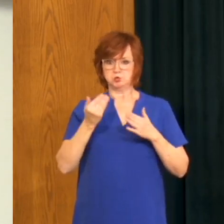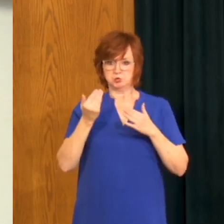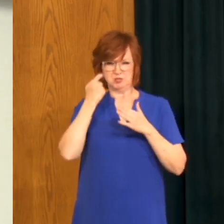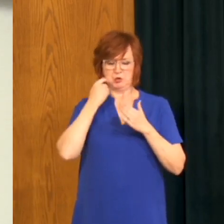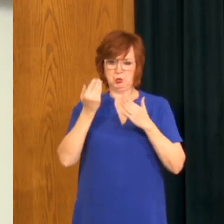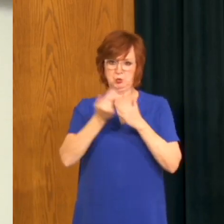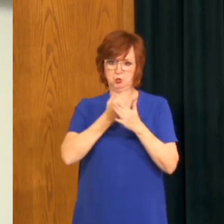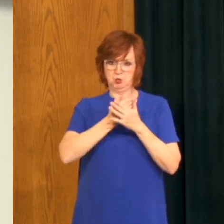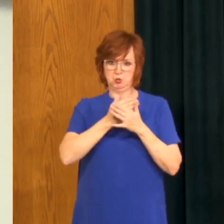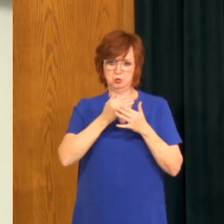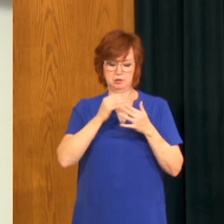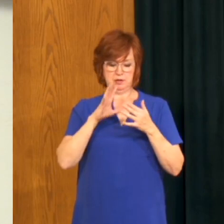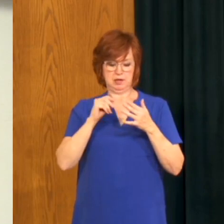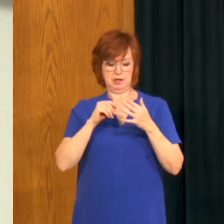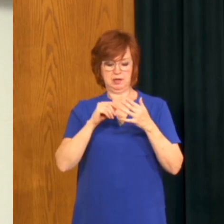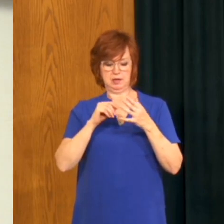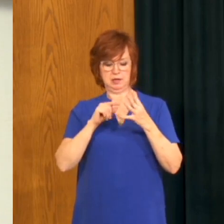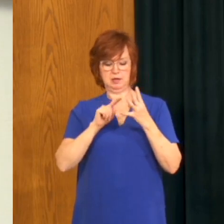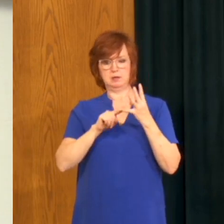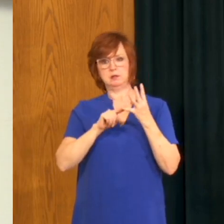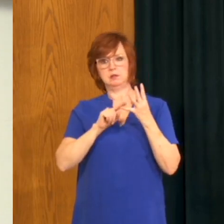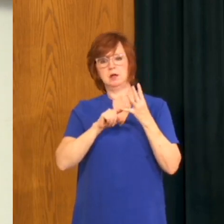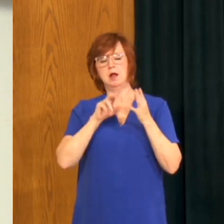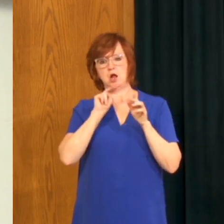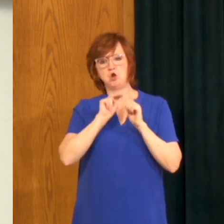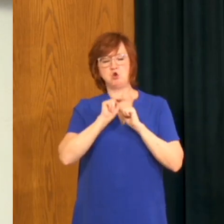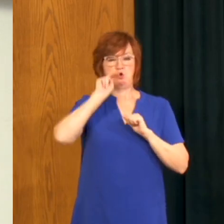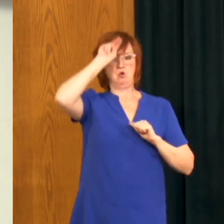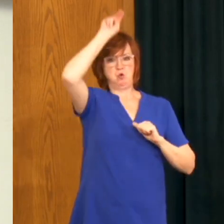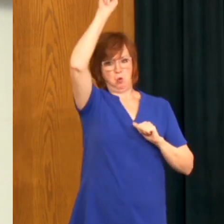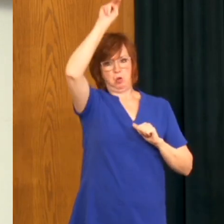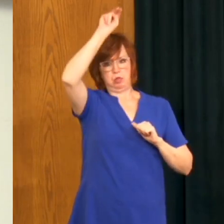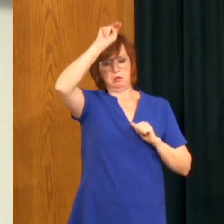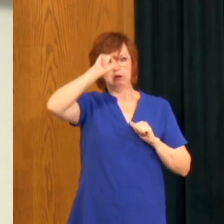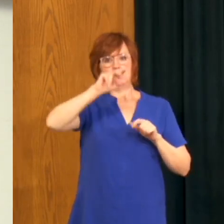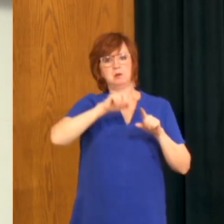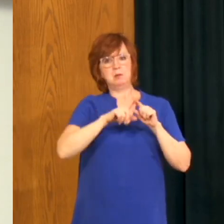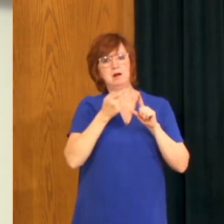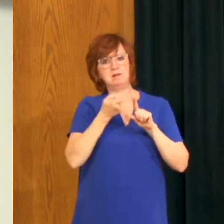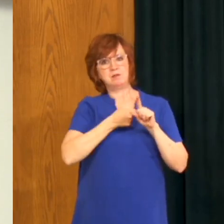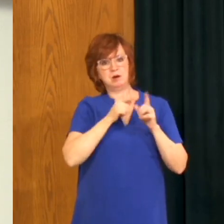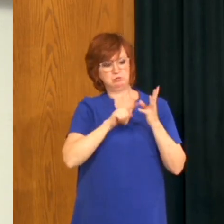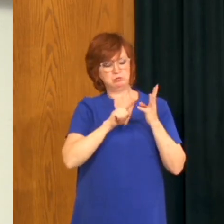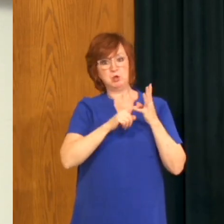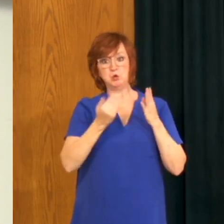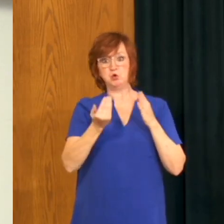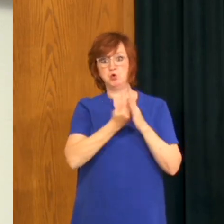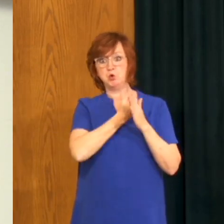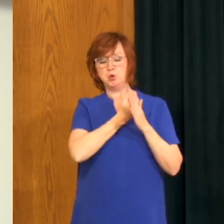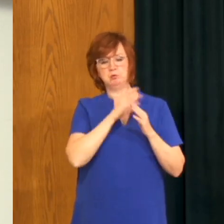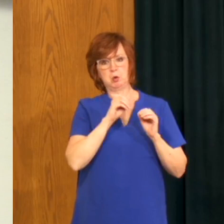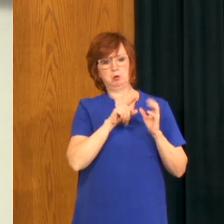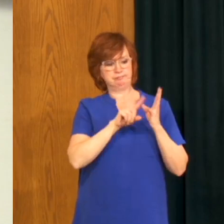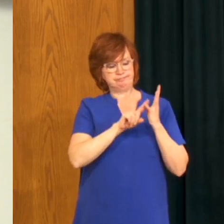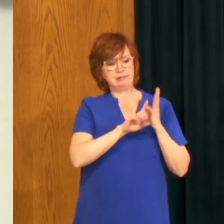then 1 of the 4 cases was from the far north, again, a contact to a close case. So again, there's 2 things. One is obviously we have 4 cases